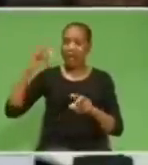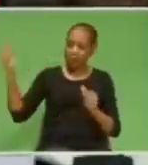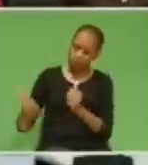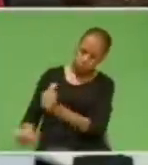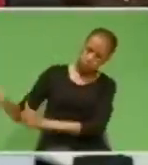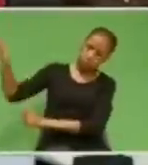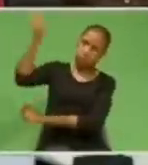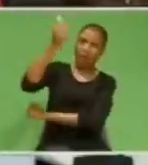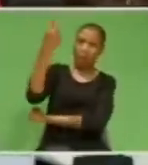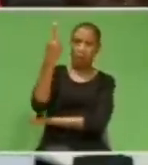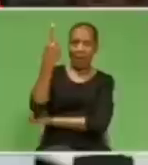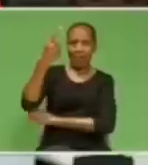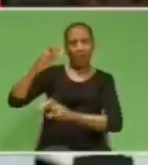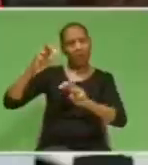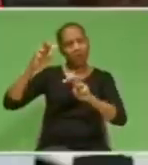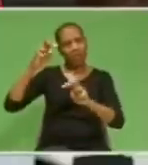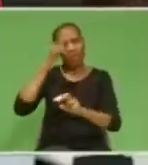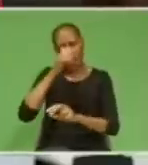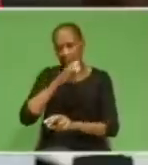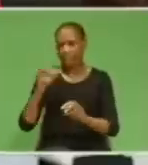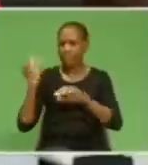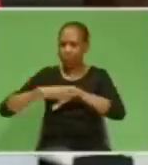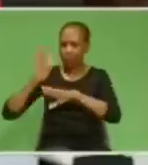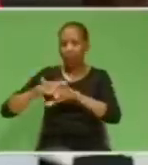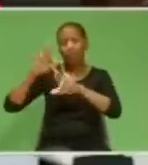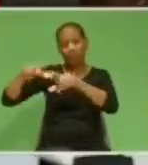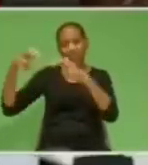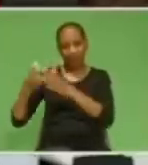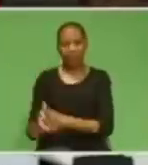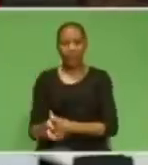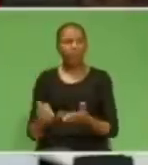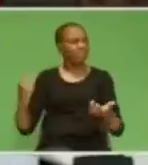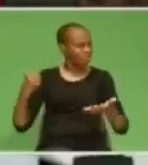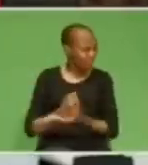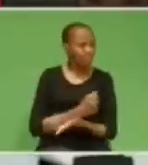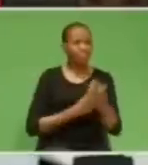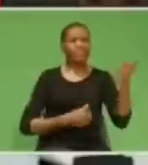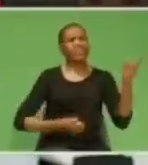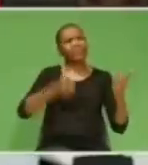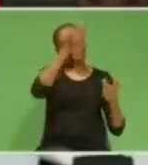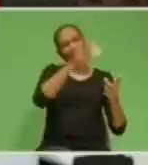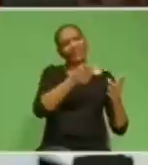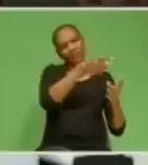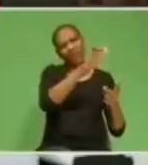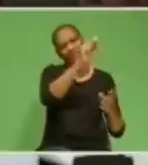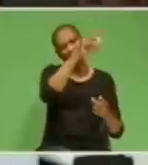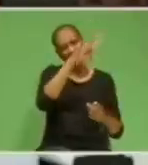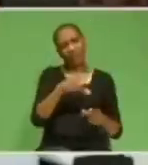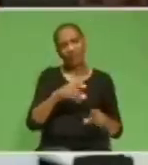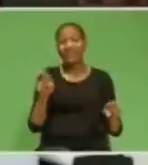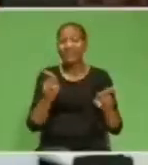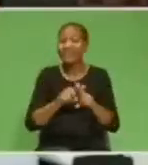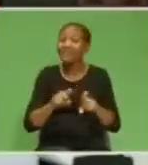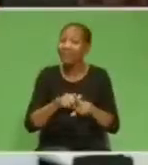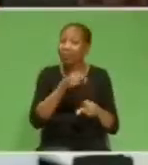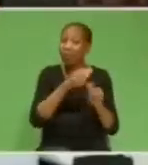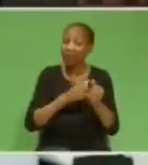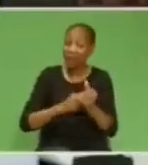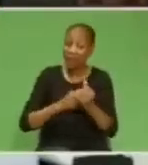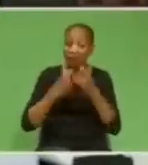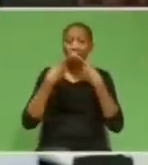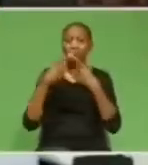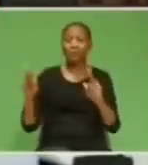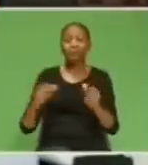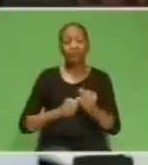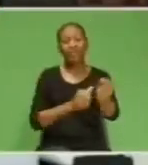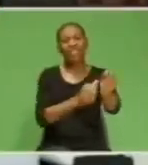crimes. But unfortunately, Chief Whip of the ANC, even the strategy you just employed today